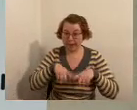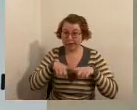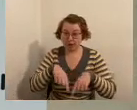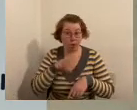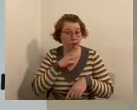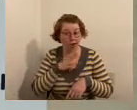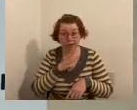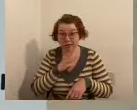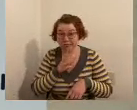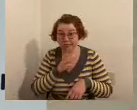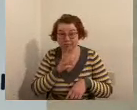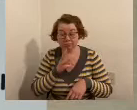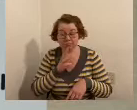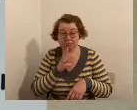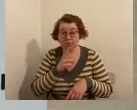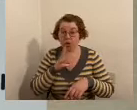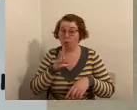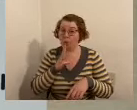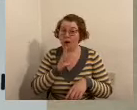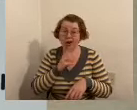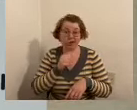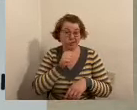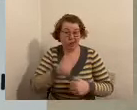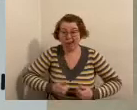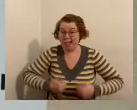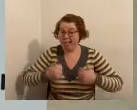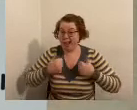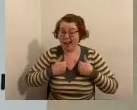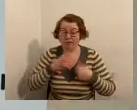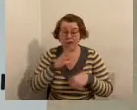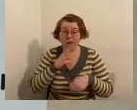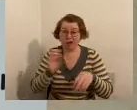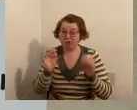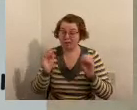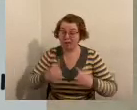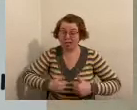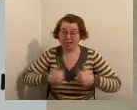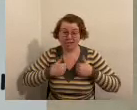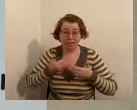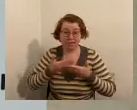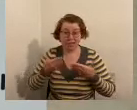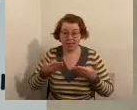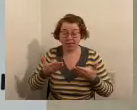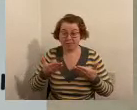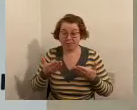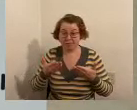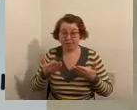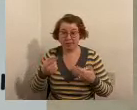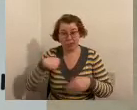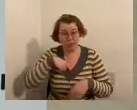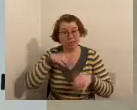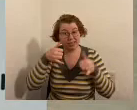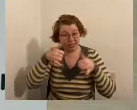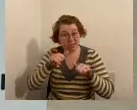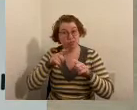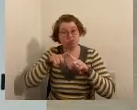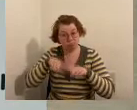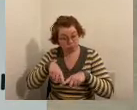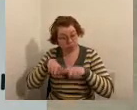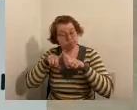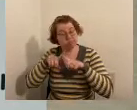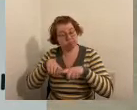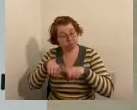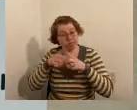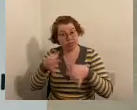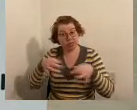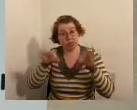water. Water is not alive. Water is a non-living thing. And we depend on it. So this is